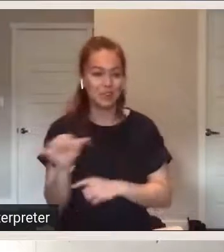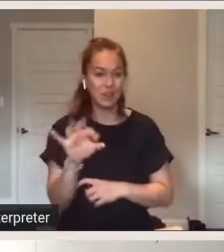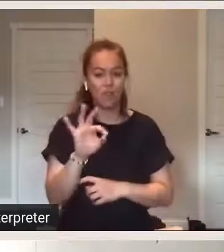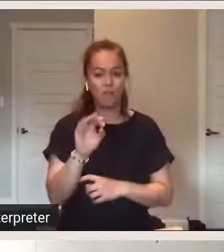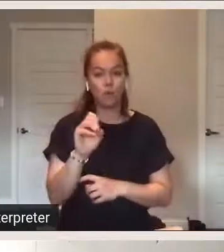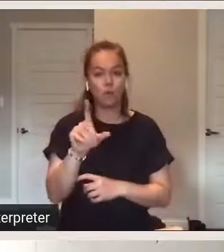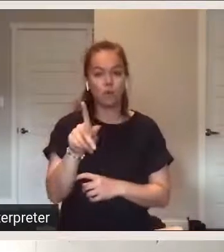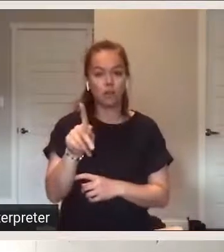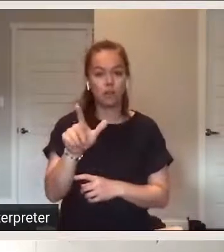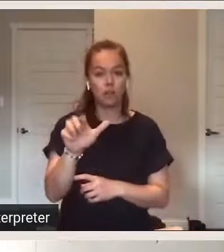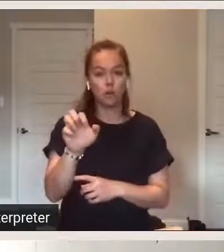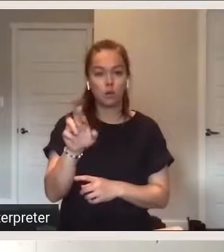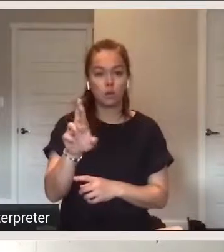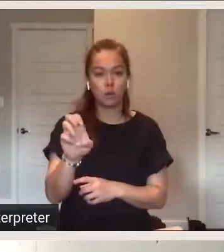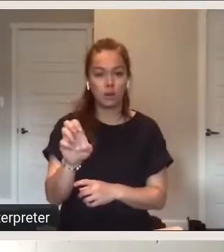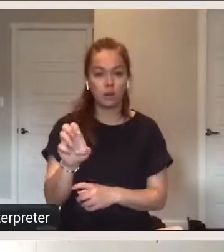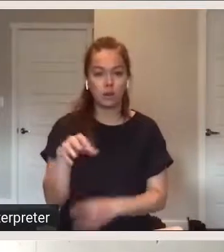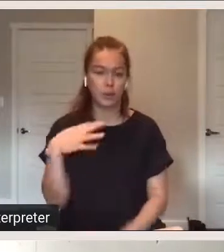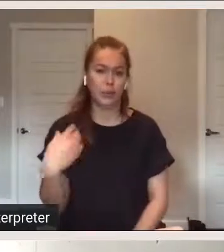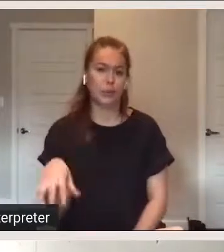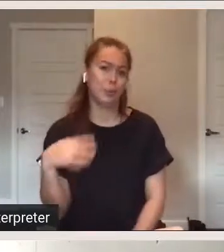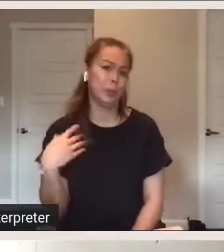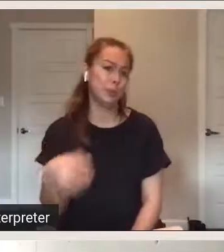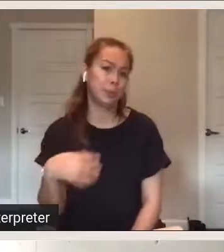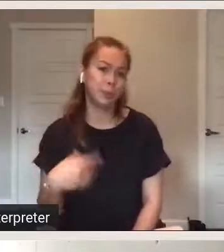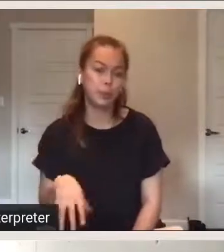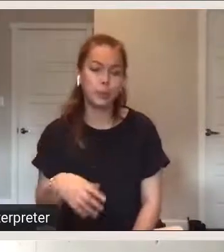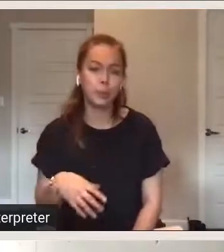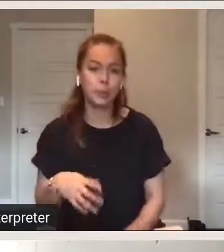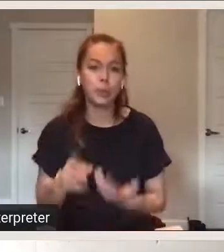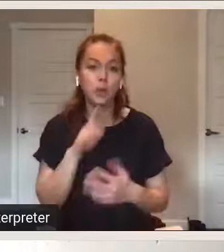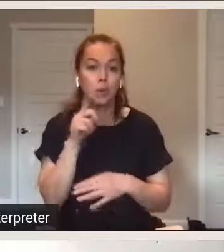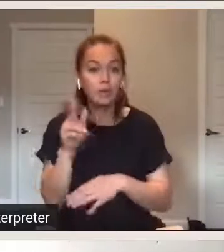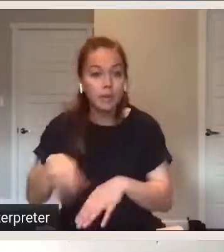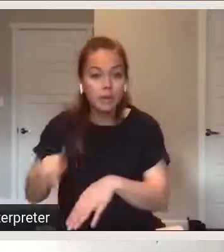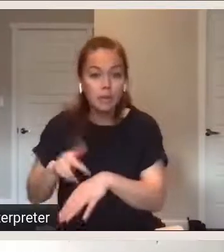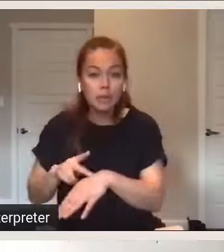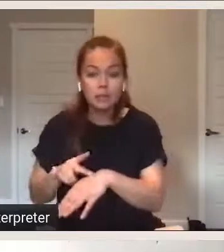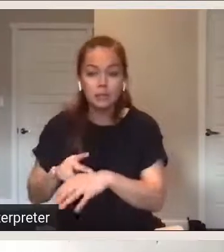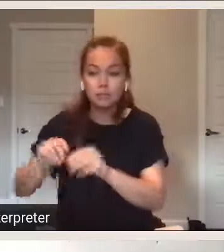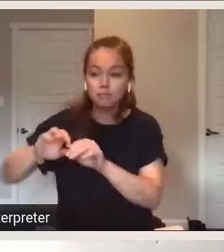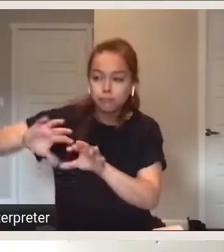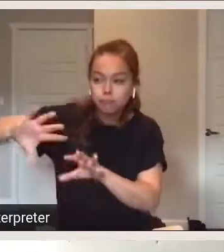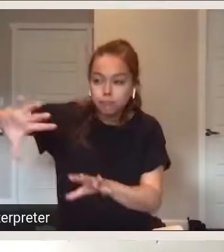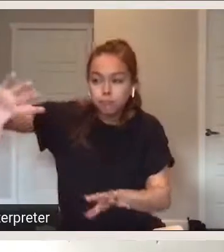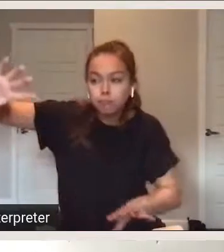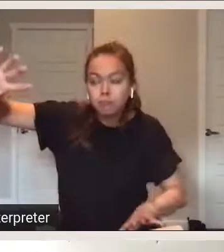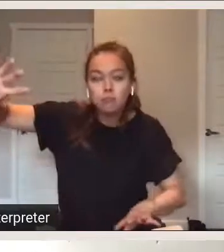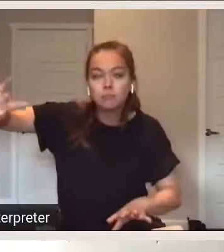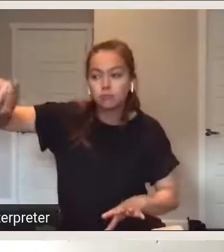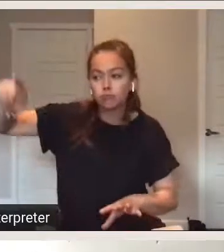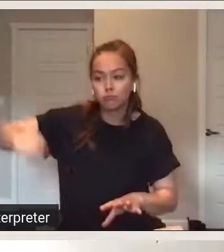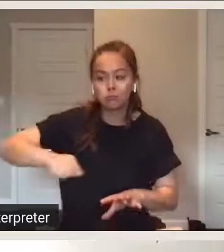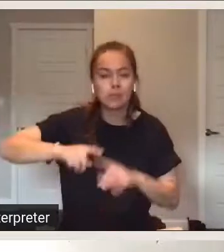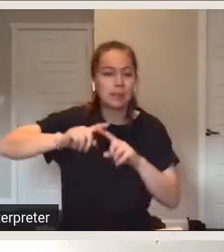it's a Philippine folklore is vast and depends on region. So yeah, and I